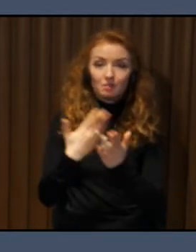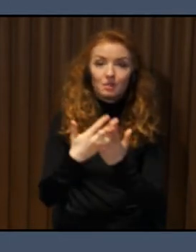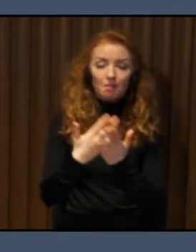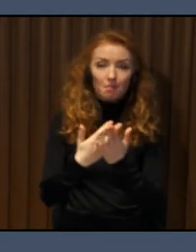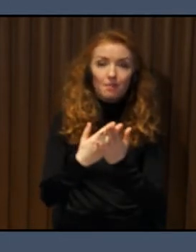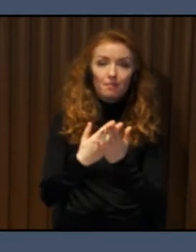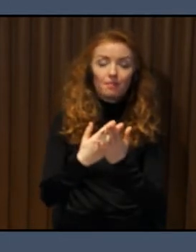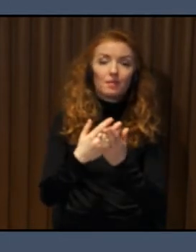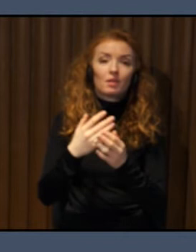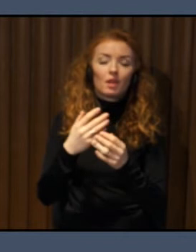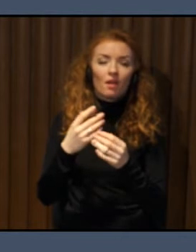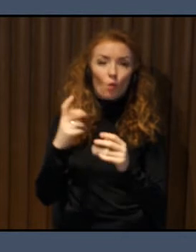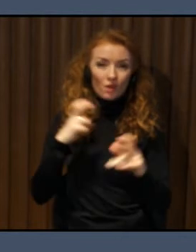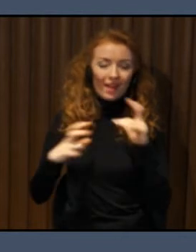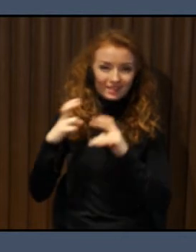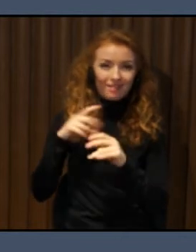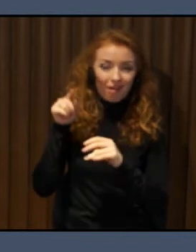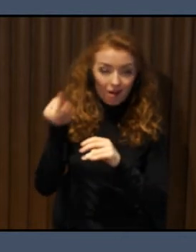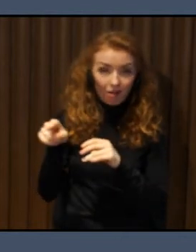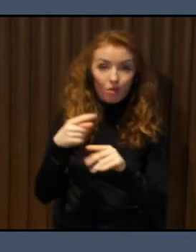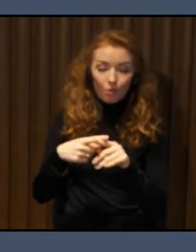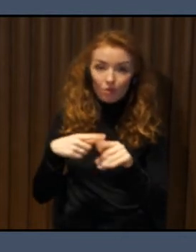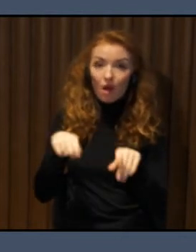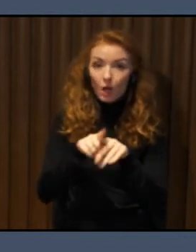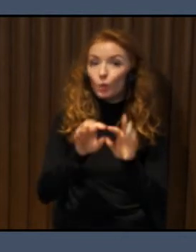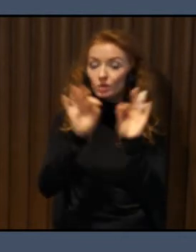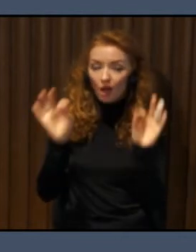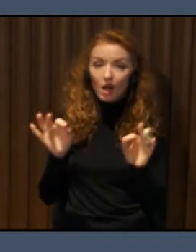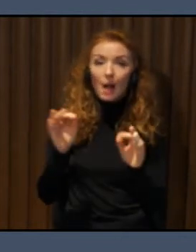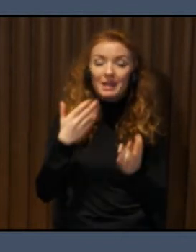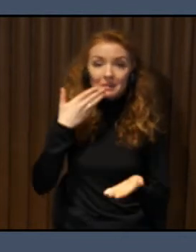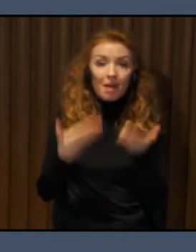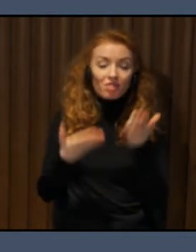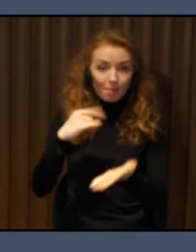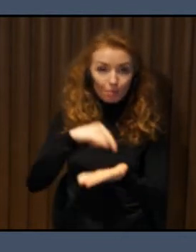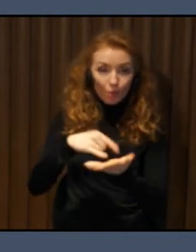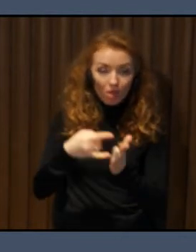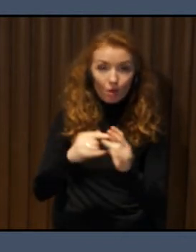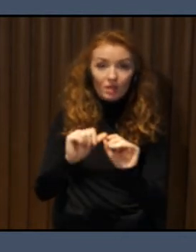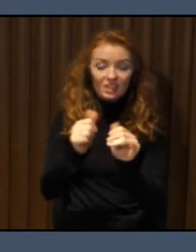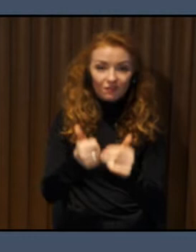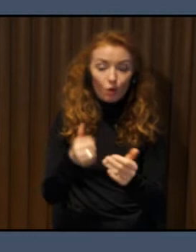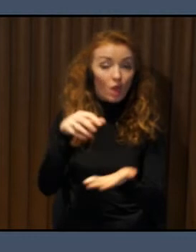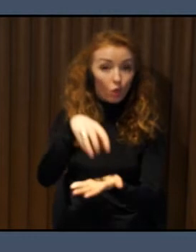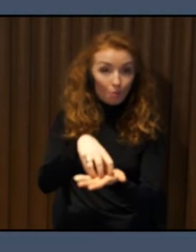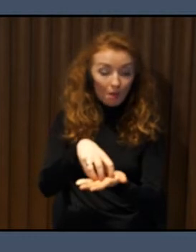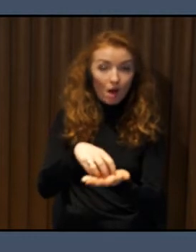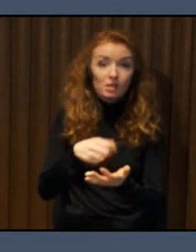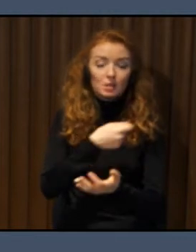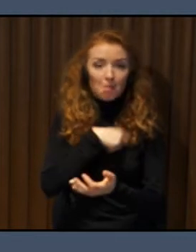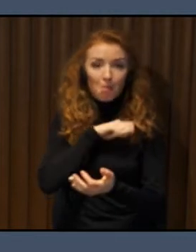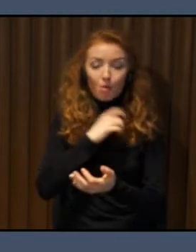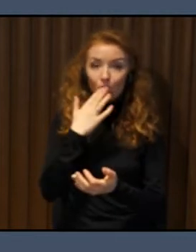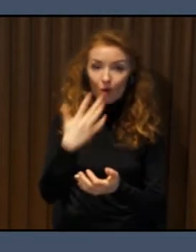we finished the pilot, we have a database, we have all the app in Spanish. and now we are checking like more than